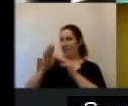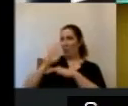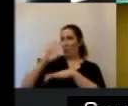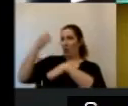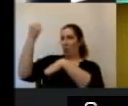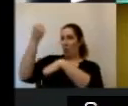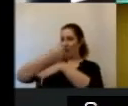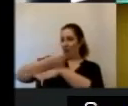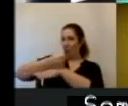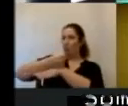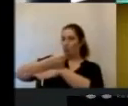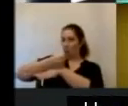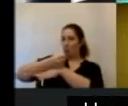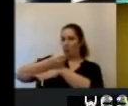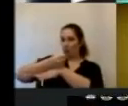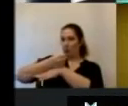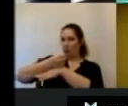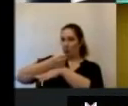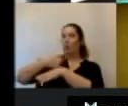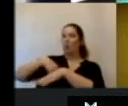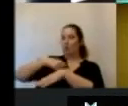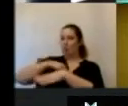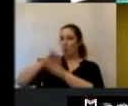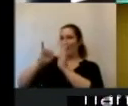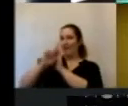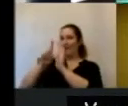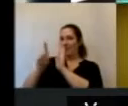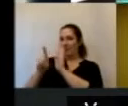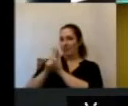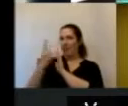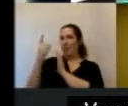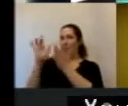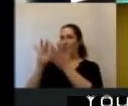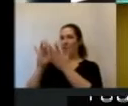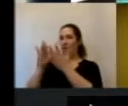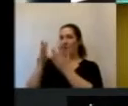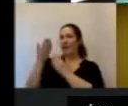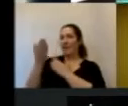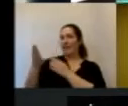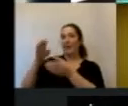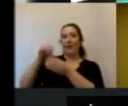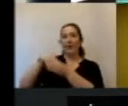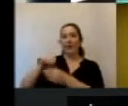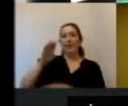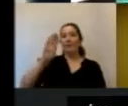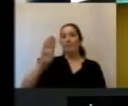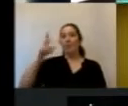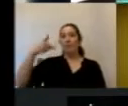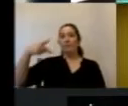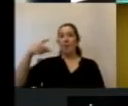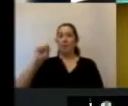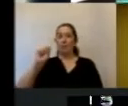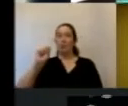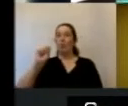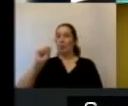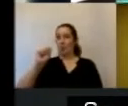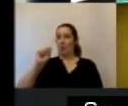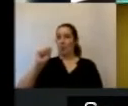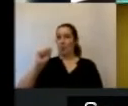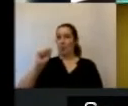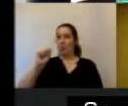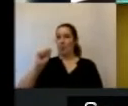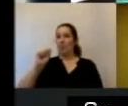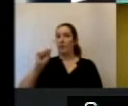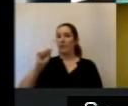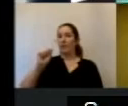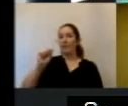home. So I have not made contact with that person yet, but we believe he's the right person to speak to about this. So